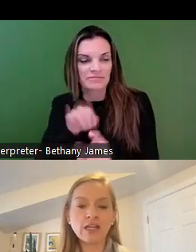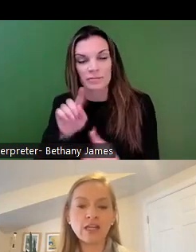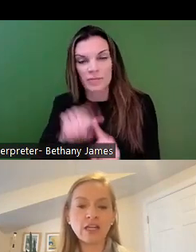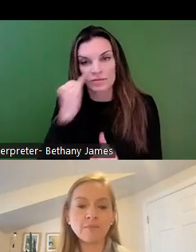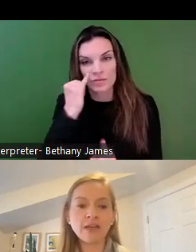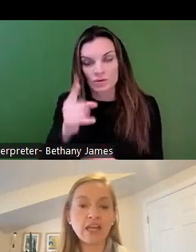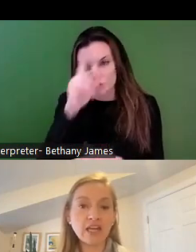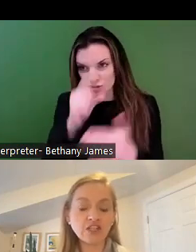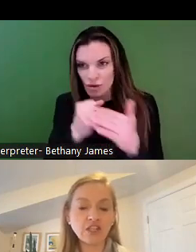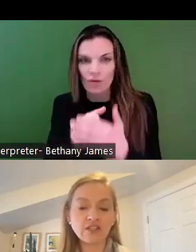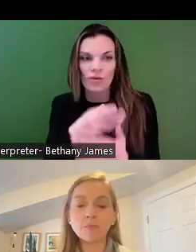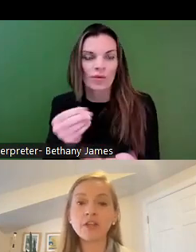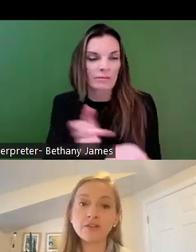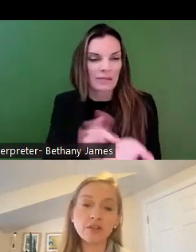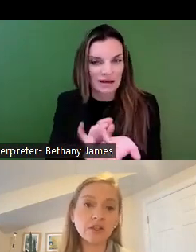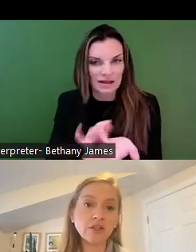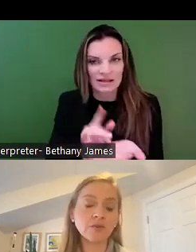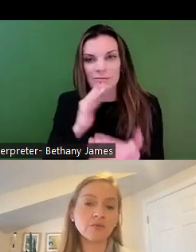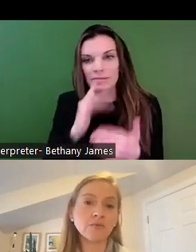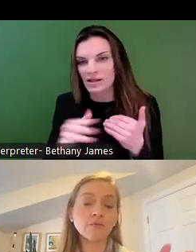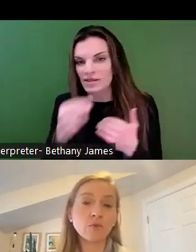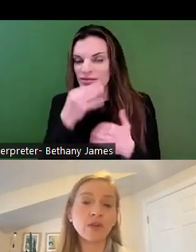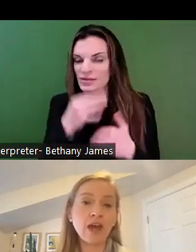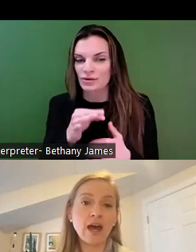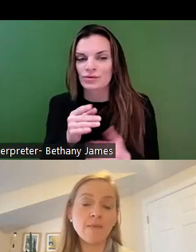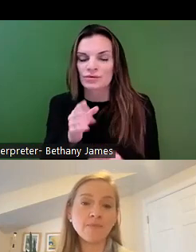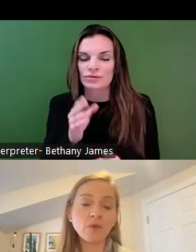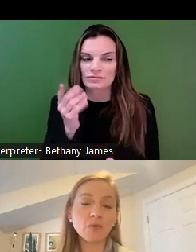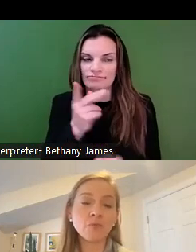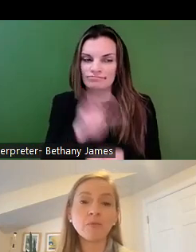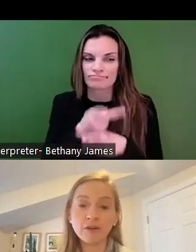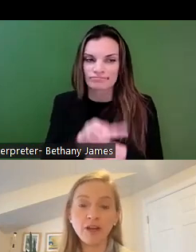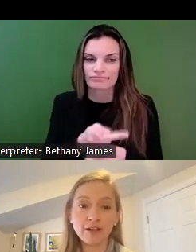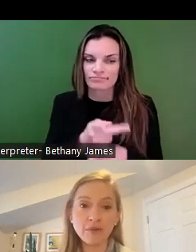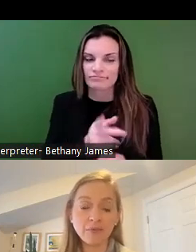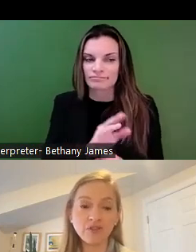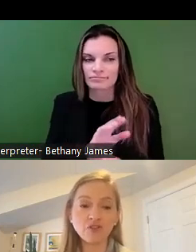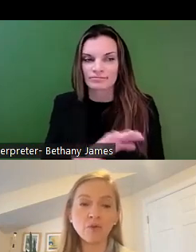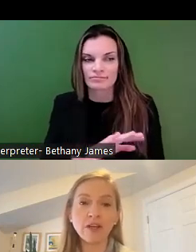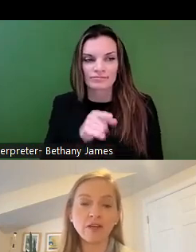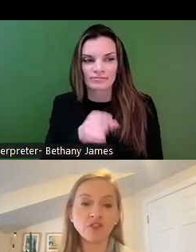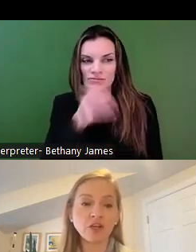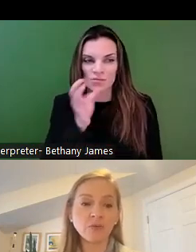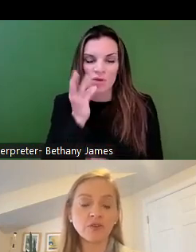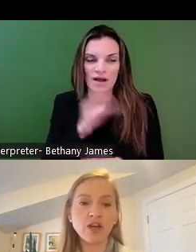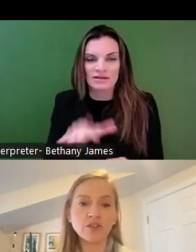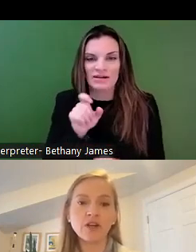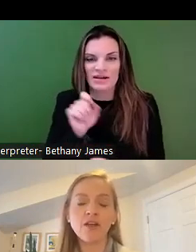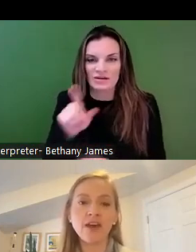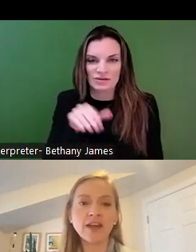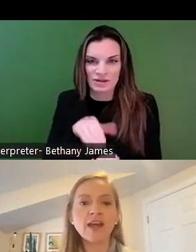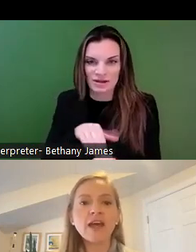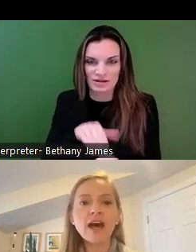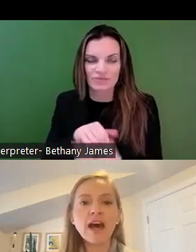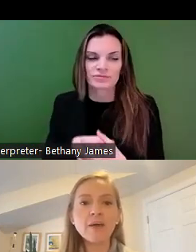on any medications like blood thinners, you would probably are not going to be able to drink wine. You have to check with your doctor